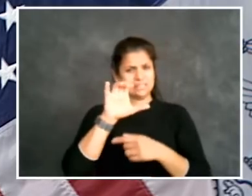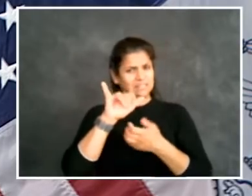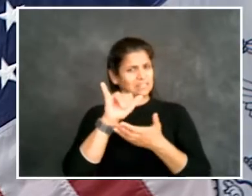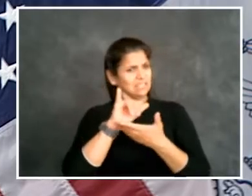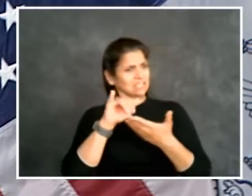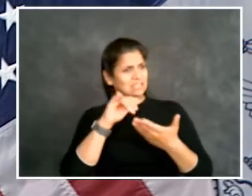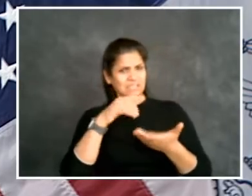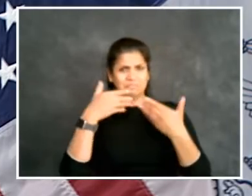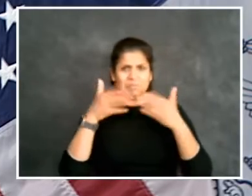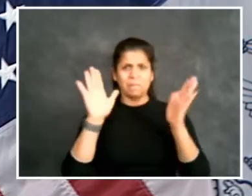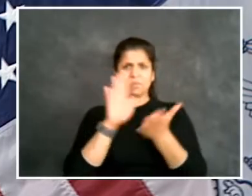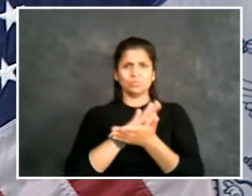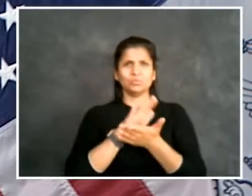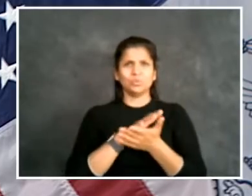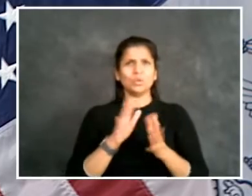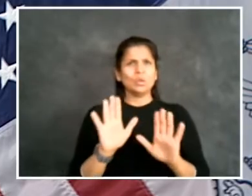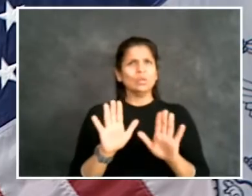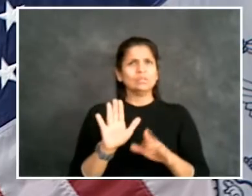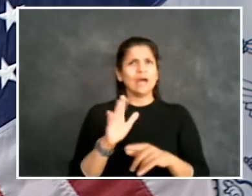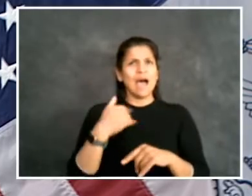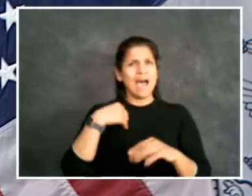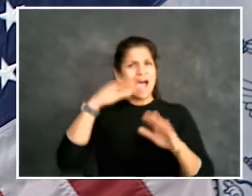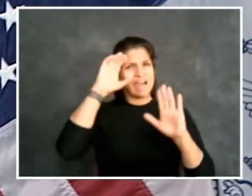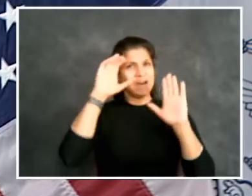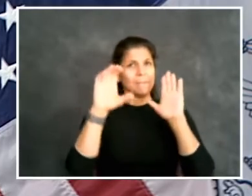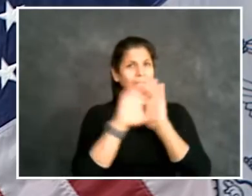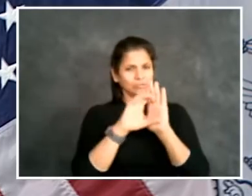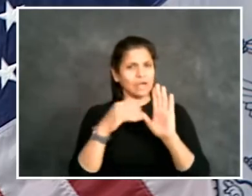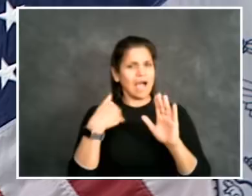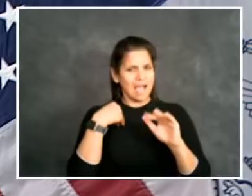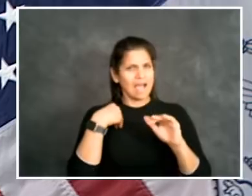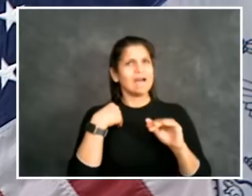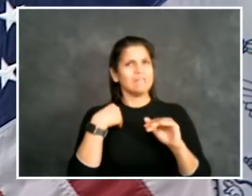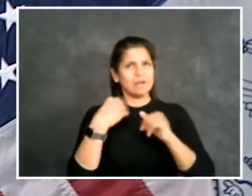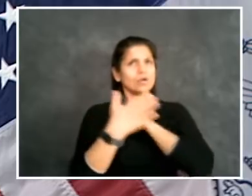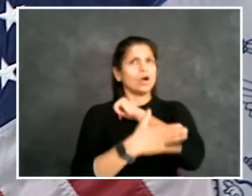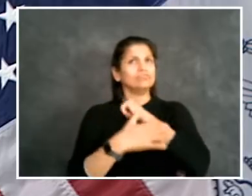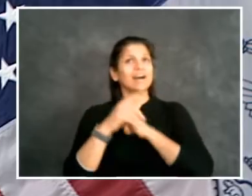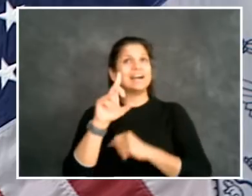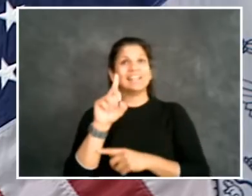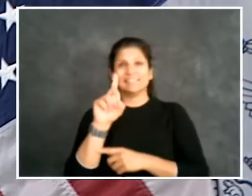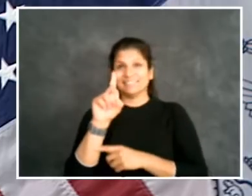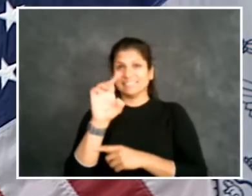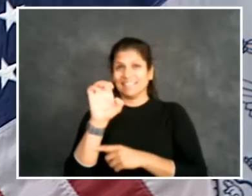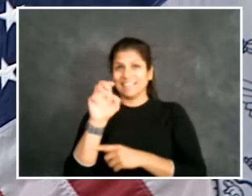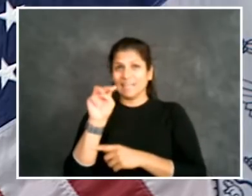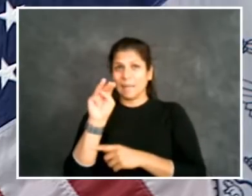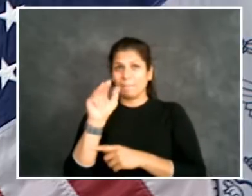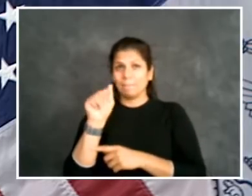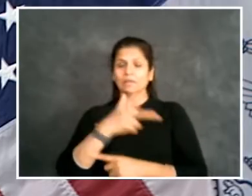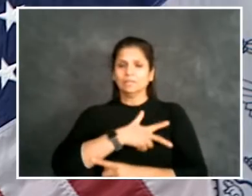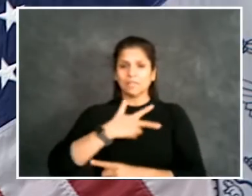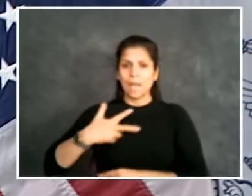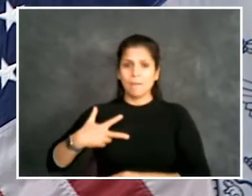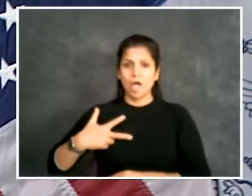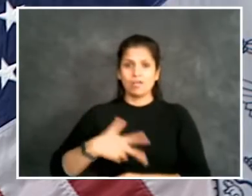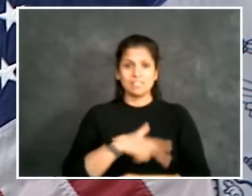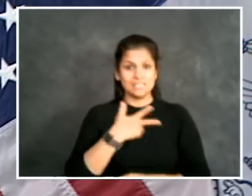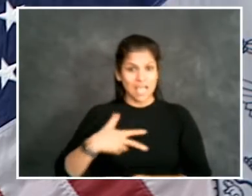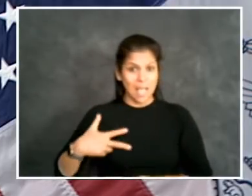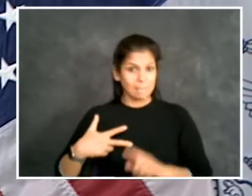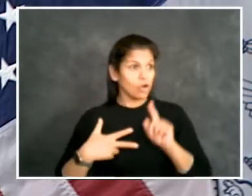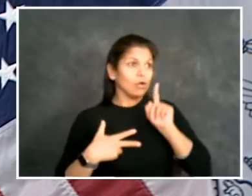I think they were the first country in Europe to try and bring back at least education for the youngest kids.